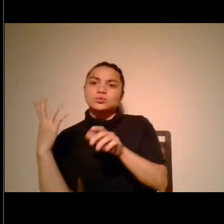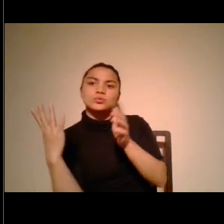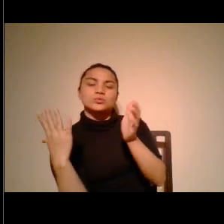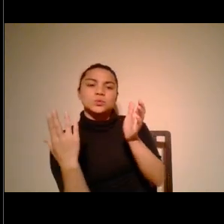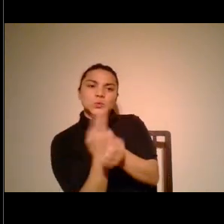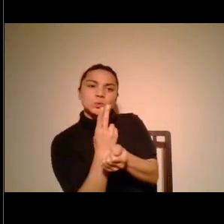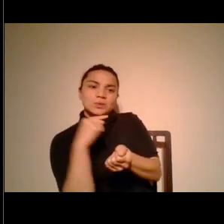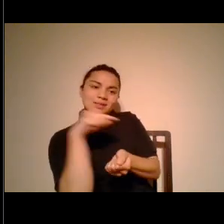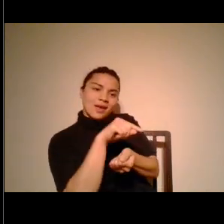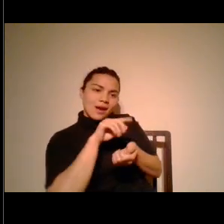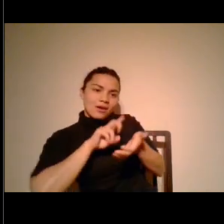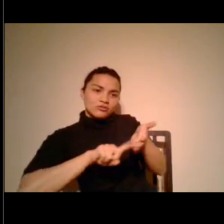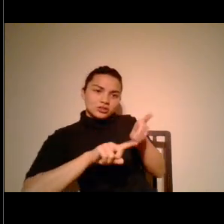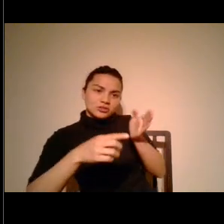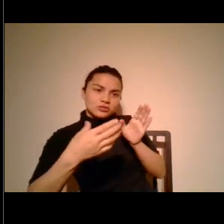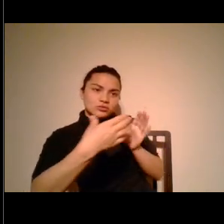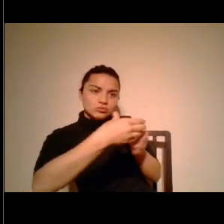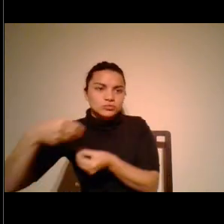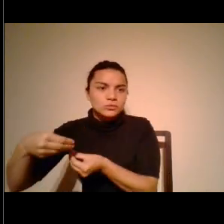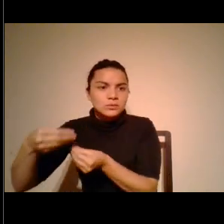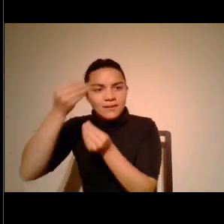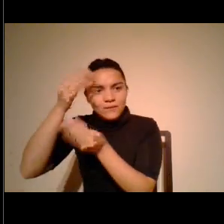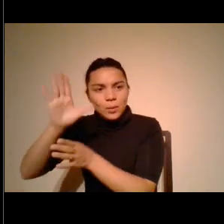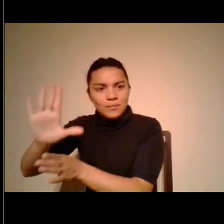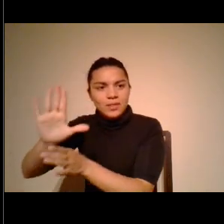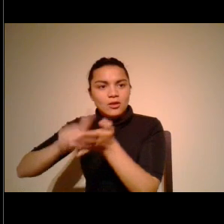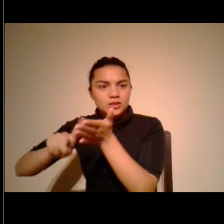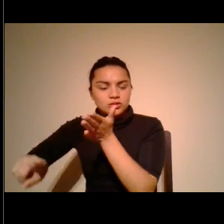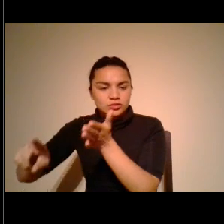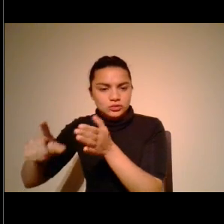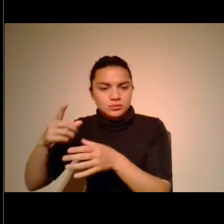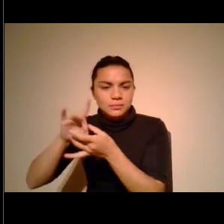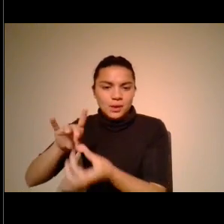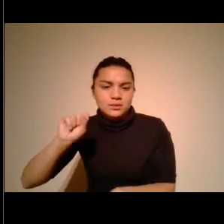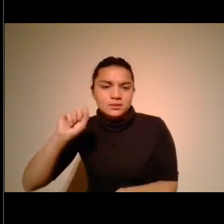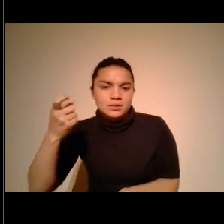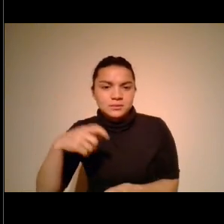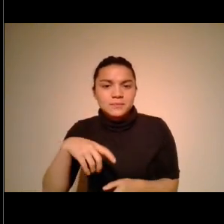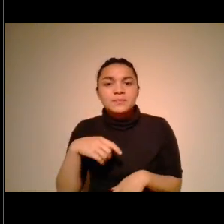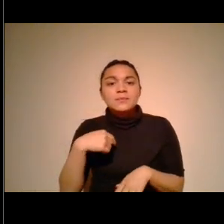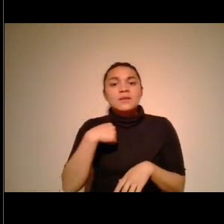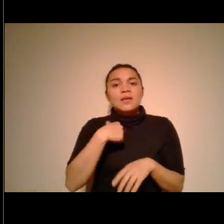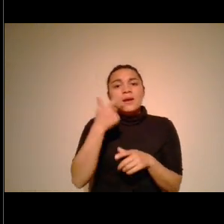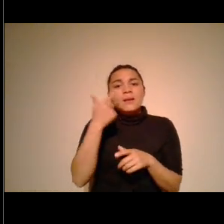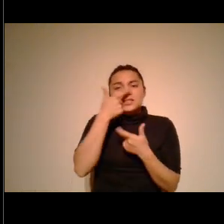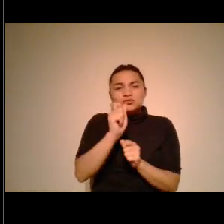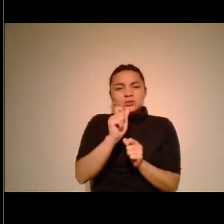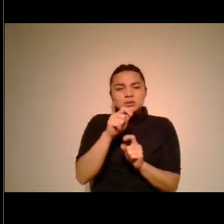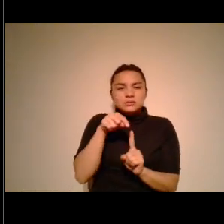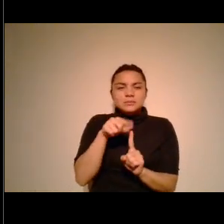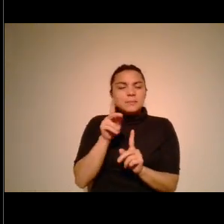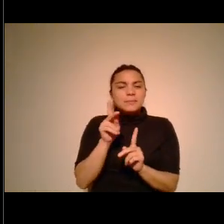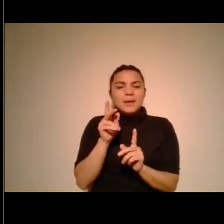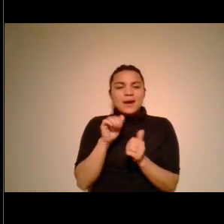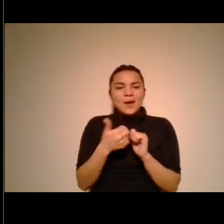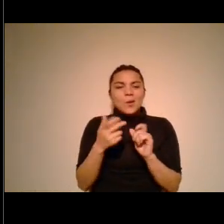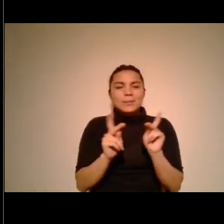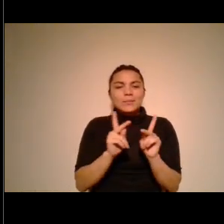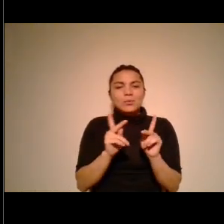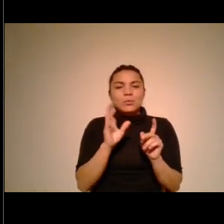I'm interested in looking at soon is sort of how people learn to use pronouns that they're not used to. And this means a